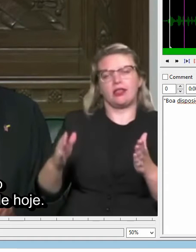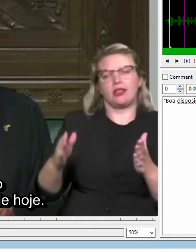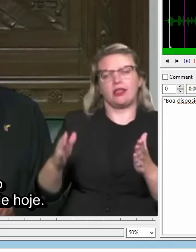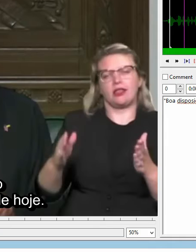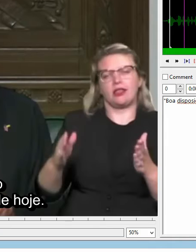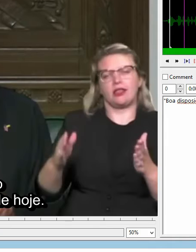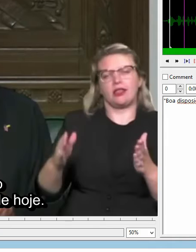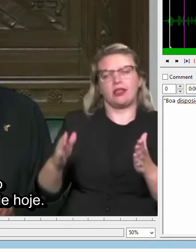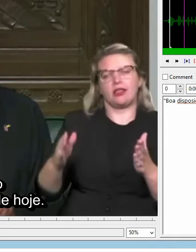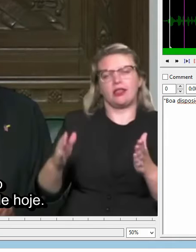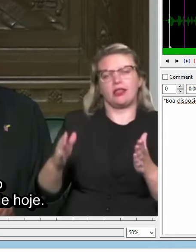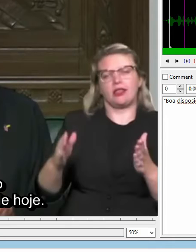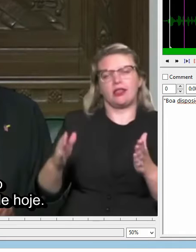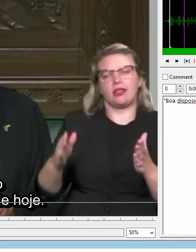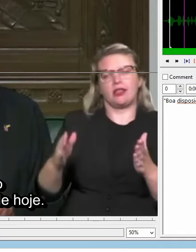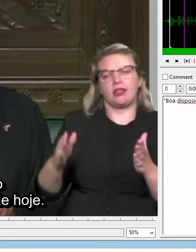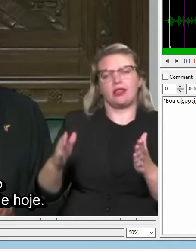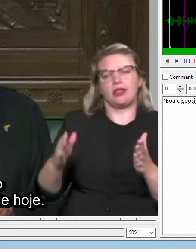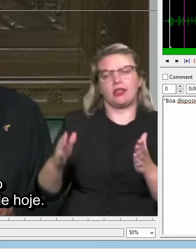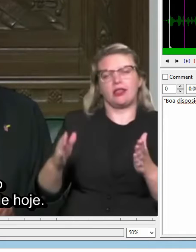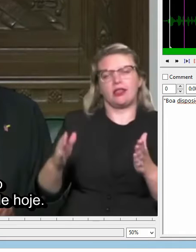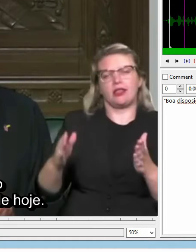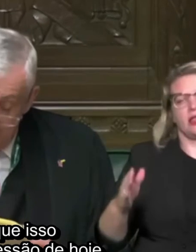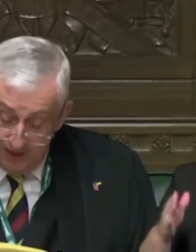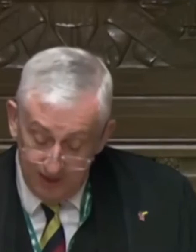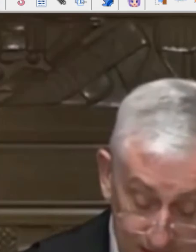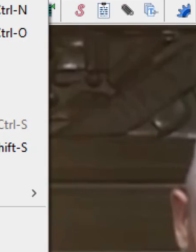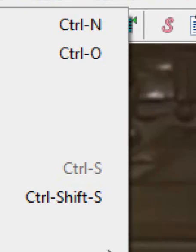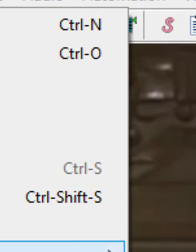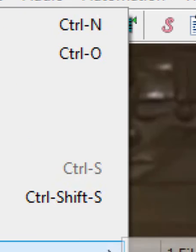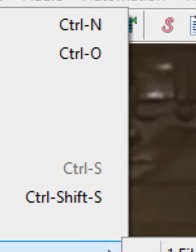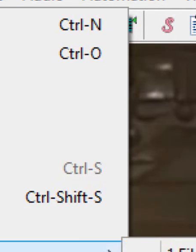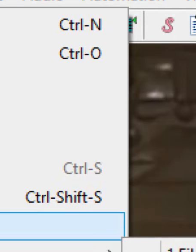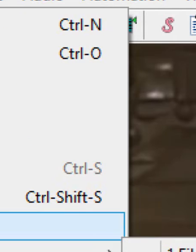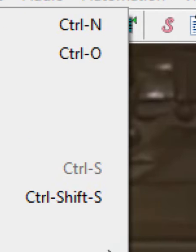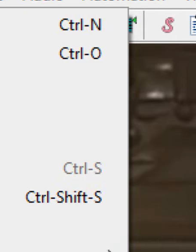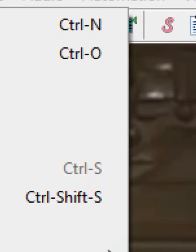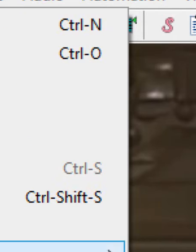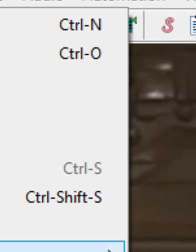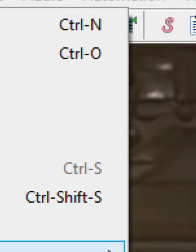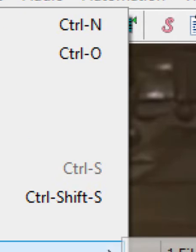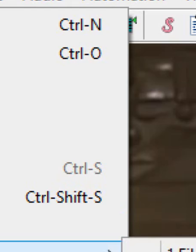do at a later point. To export as an SRT file, just come to File,